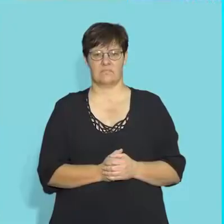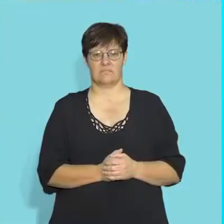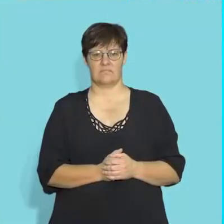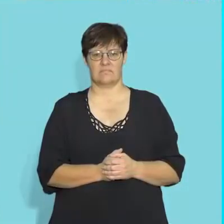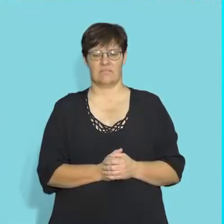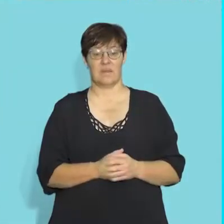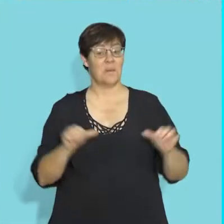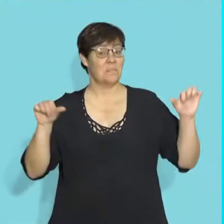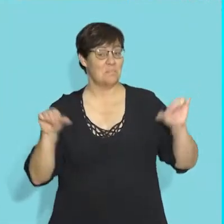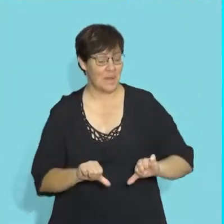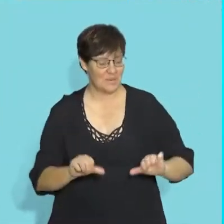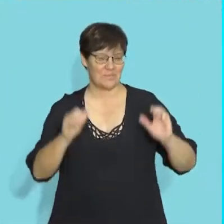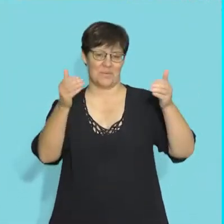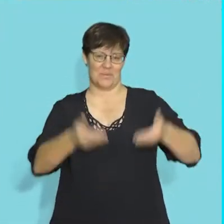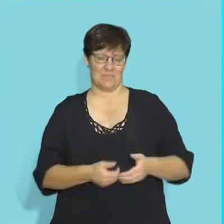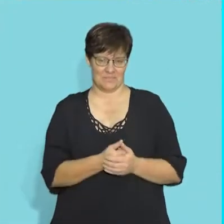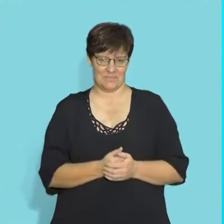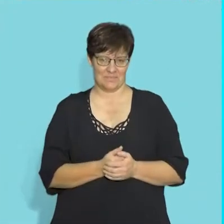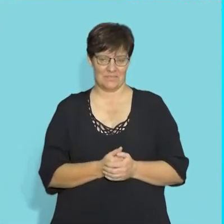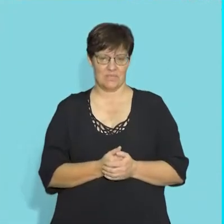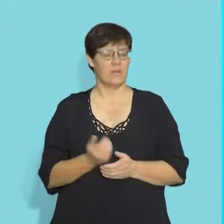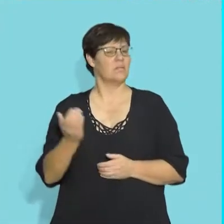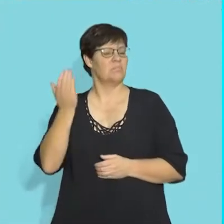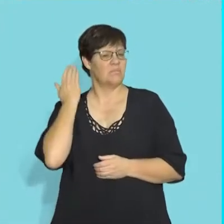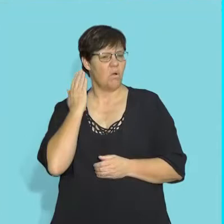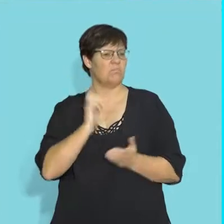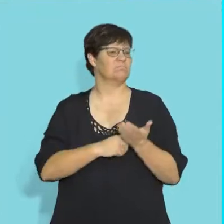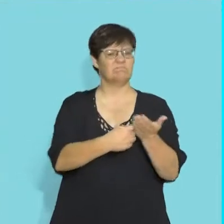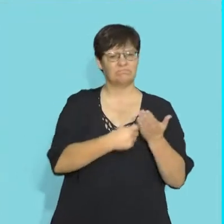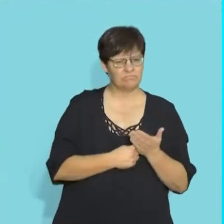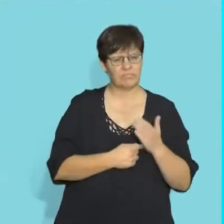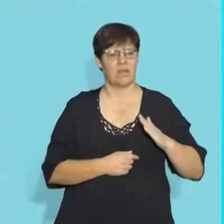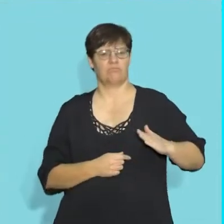Welcome back. In the previous part, we just spoke about the gradients, and